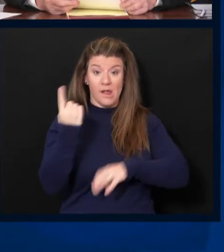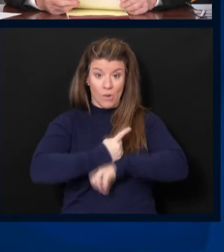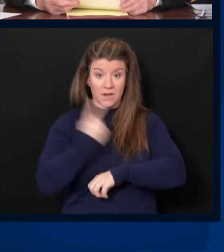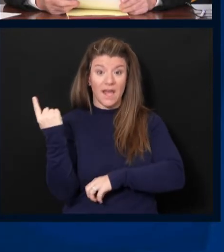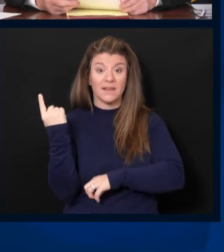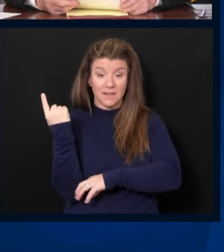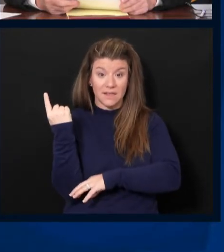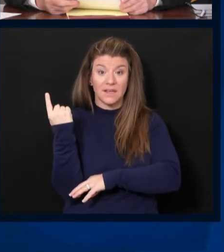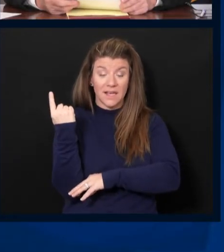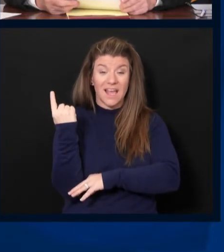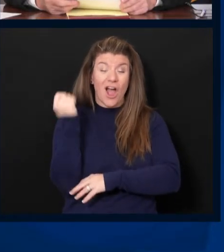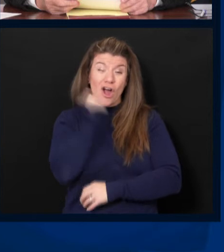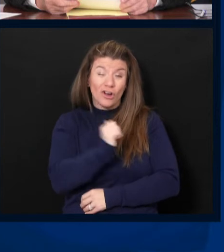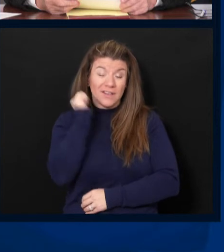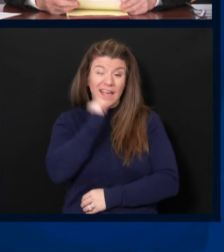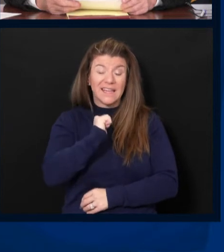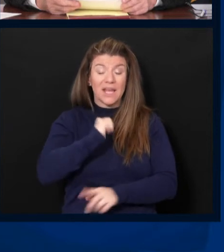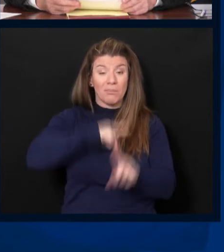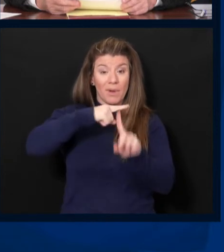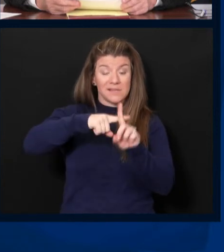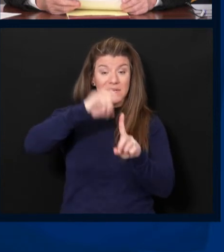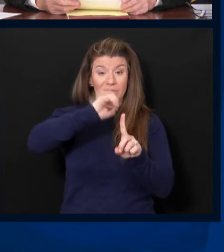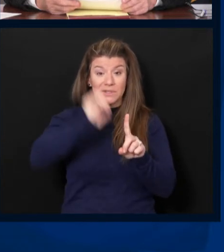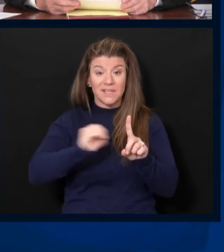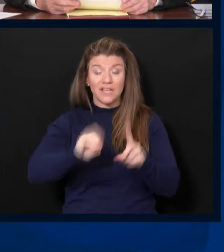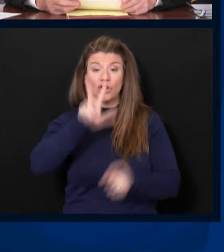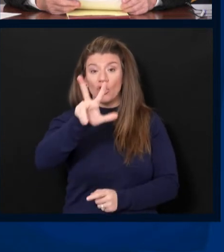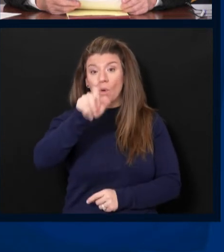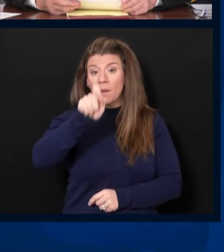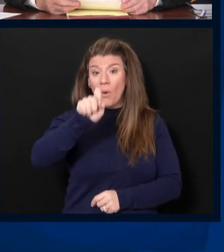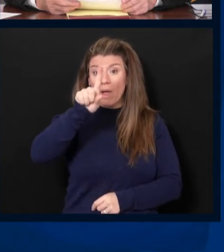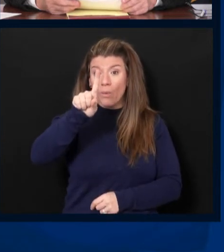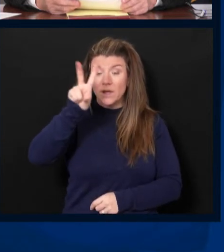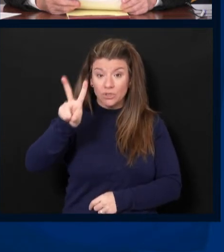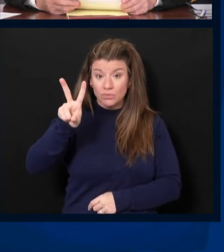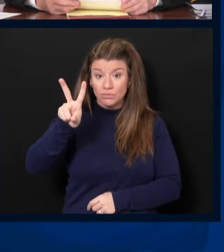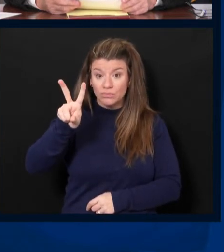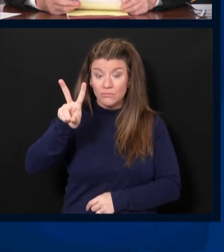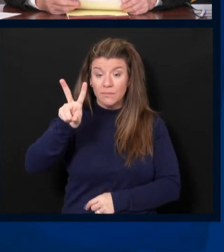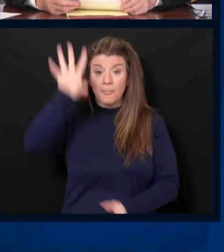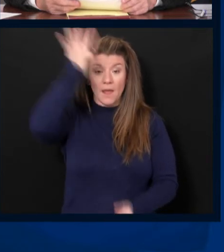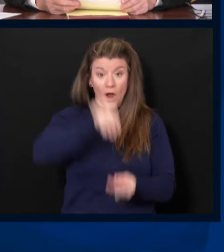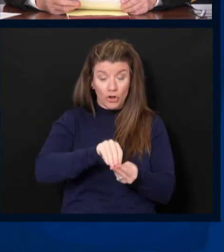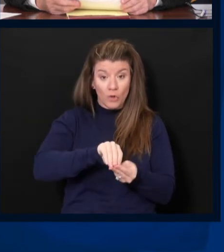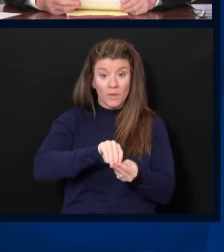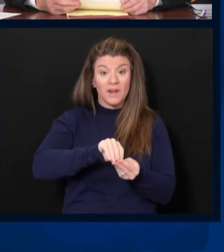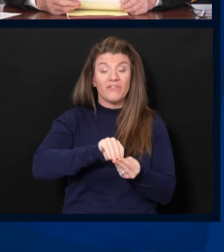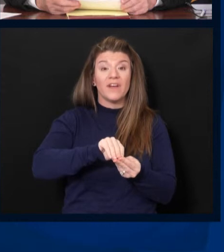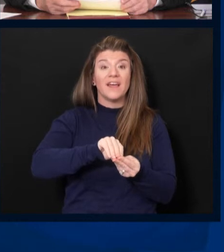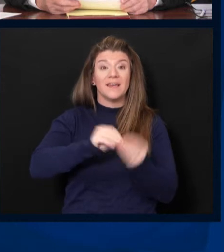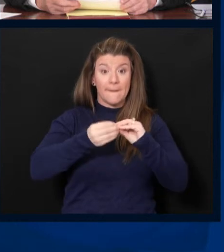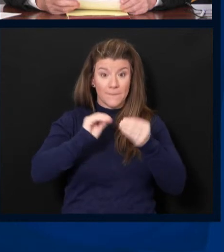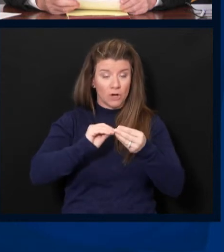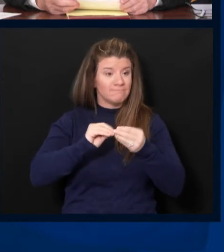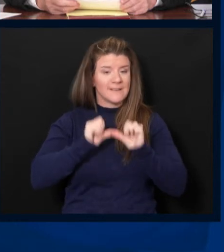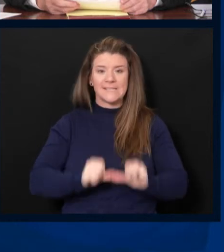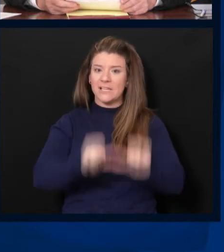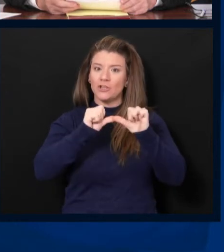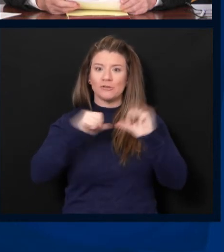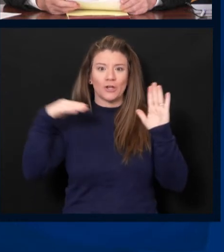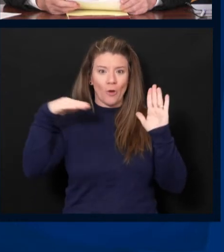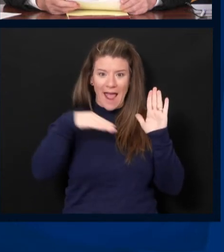hours. Our daily positivity rate's 3.12. Our cumulative rate continues to come down